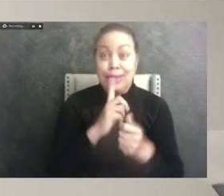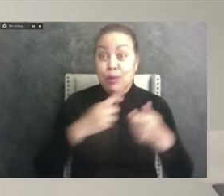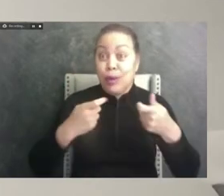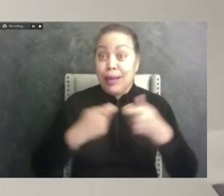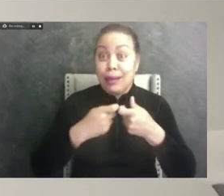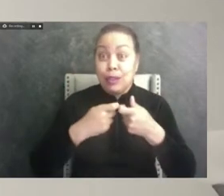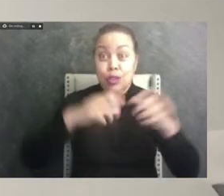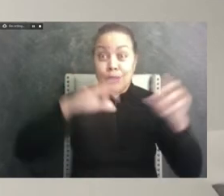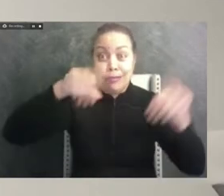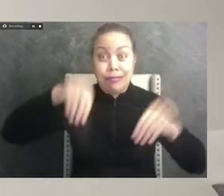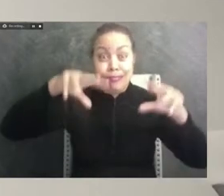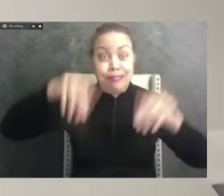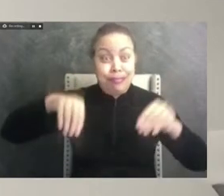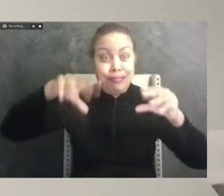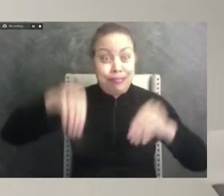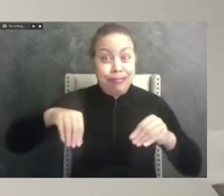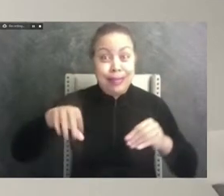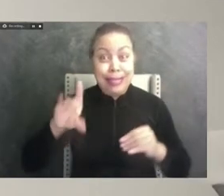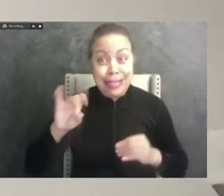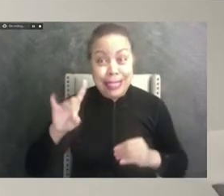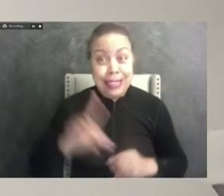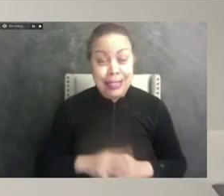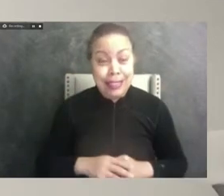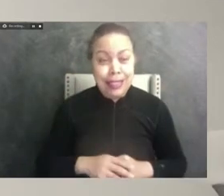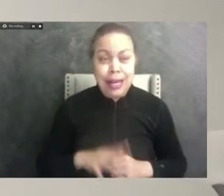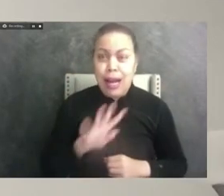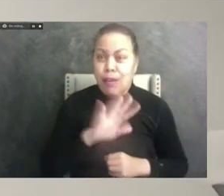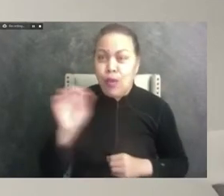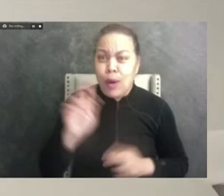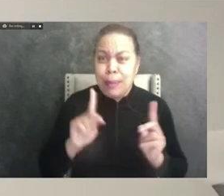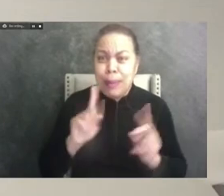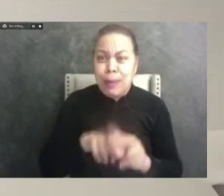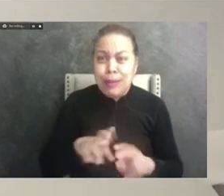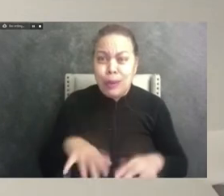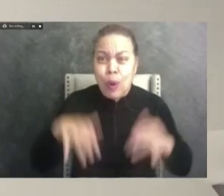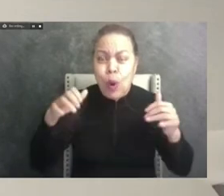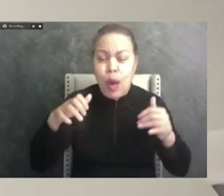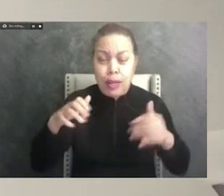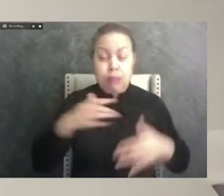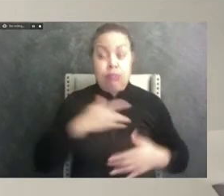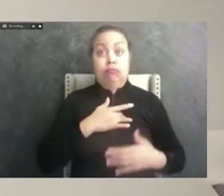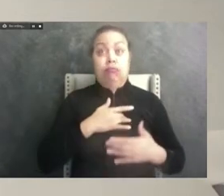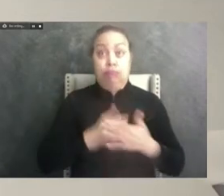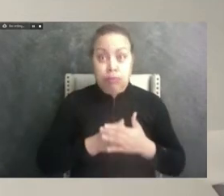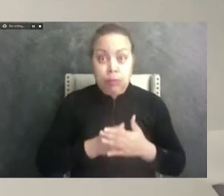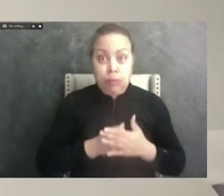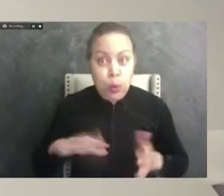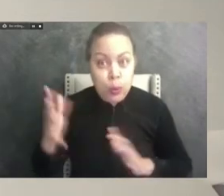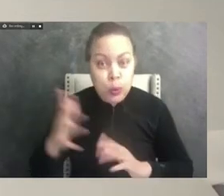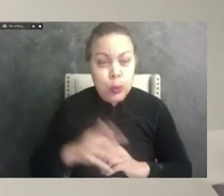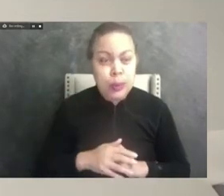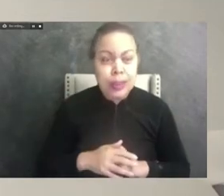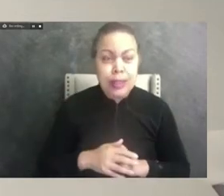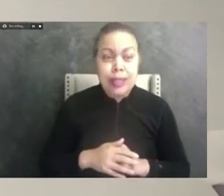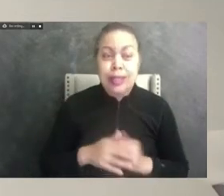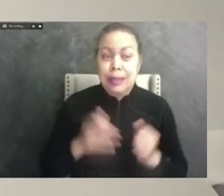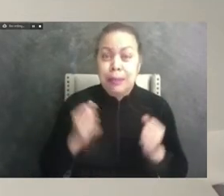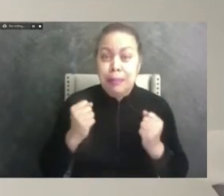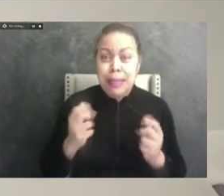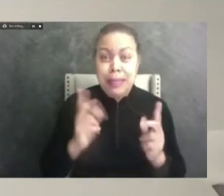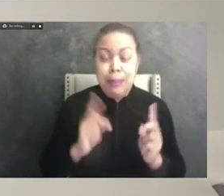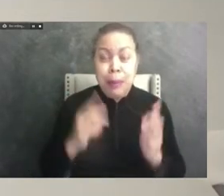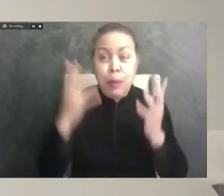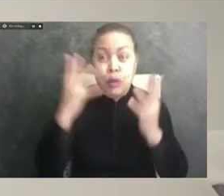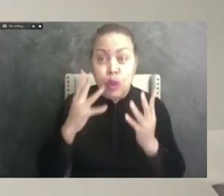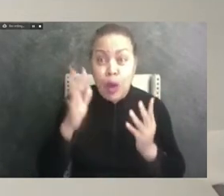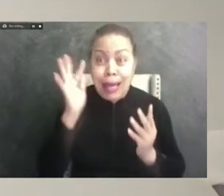flicker. 40 members of the audience were treated for hypertension. 20-year-old dark-haired beauties found their heads